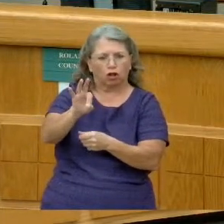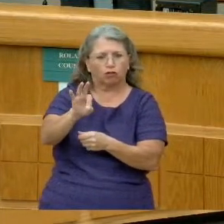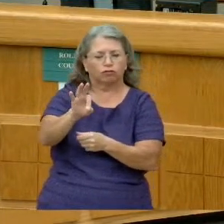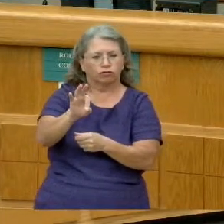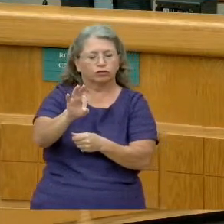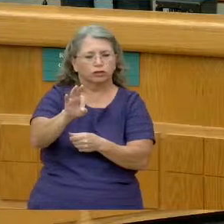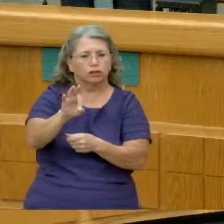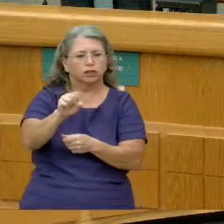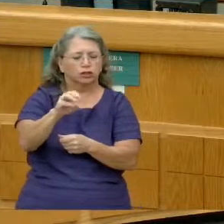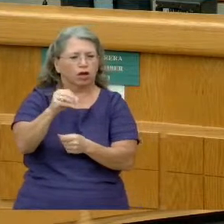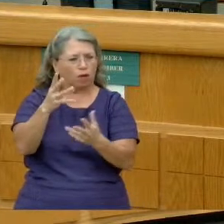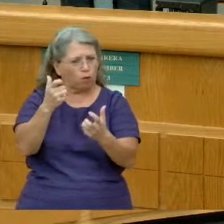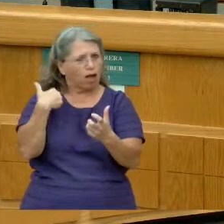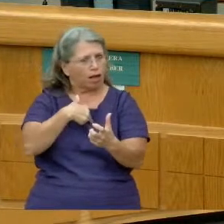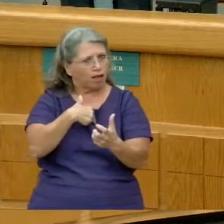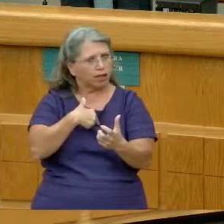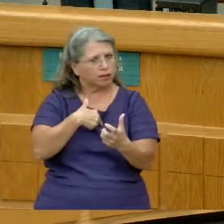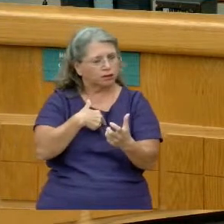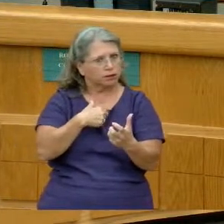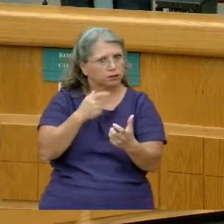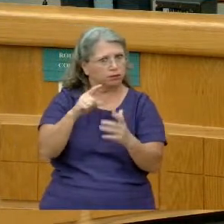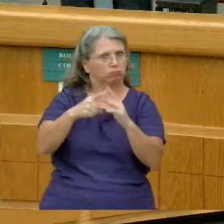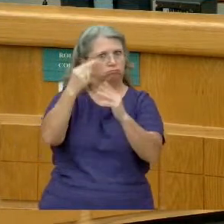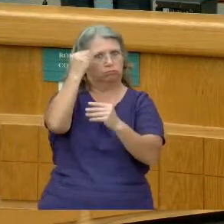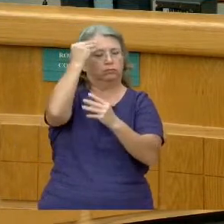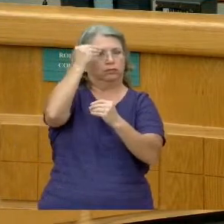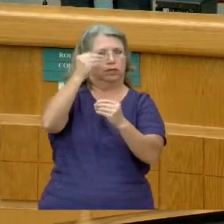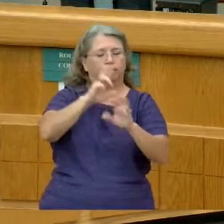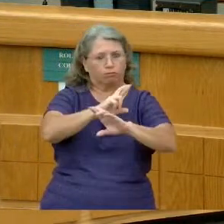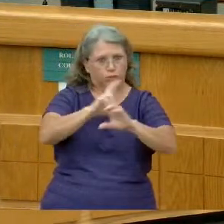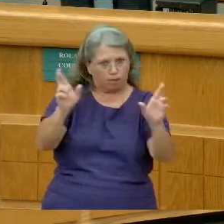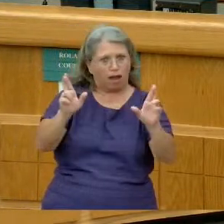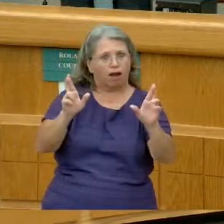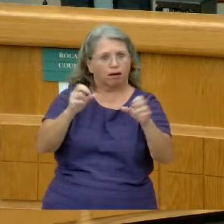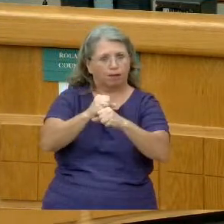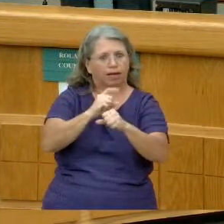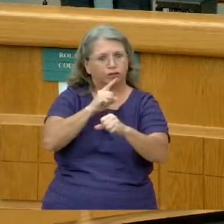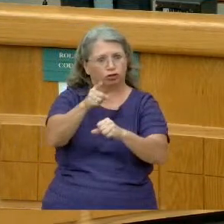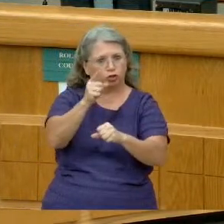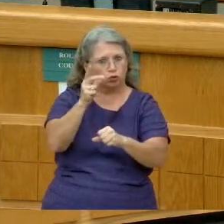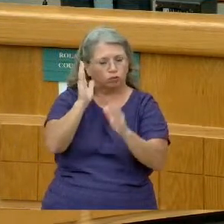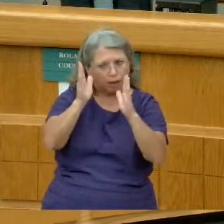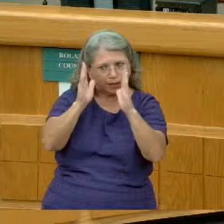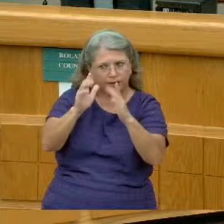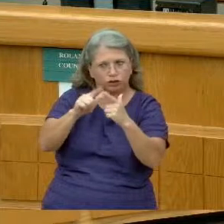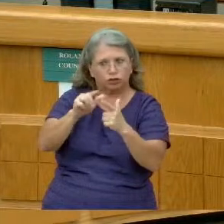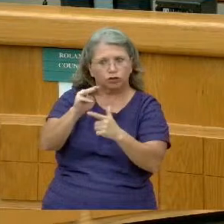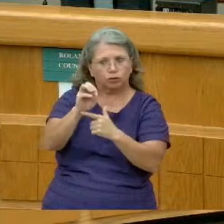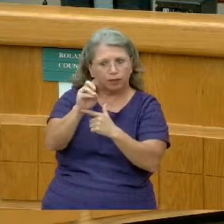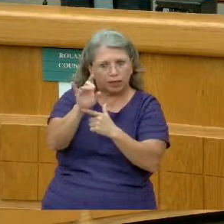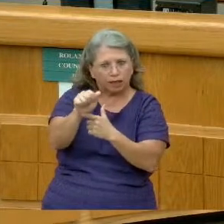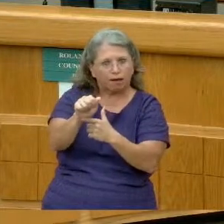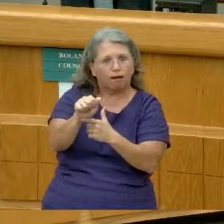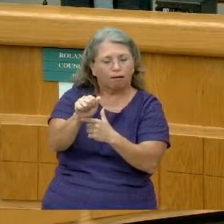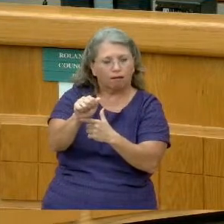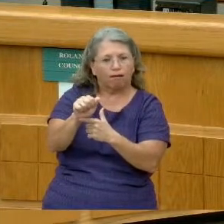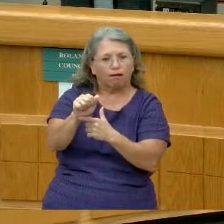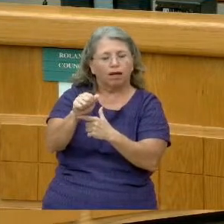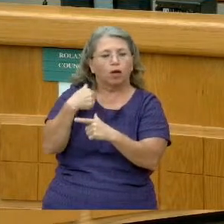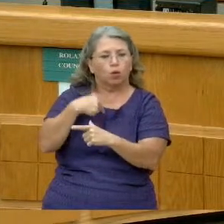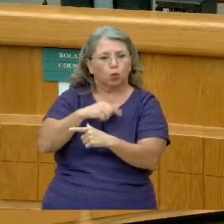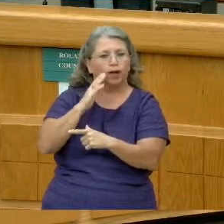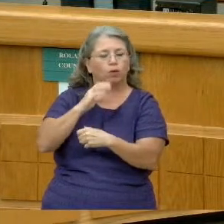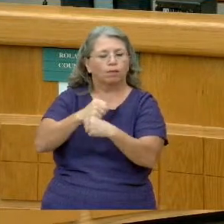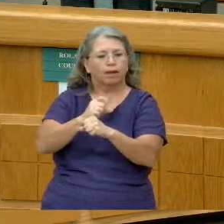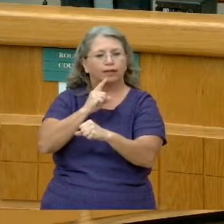be strong and I want us to be prepared, and I want you to be sure that you are listening to your media outlets, and we will make sure we bring